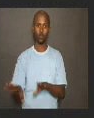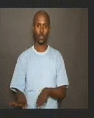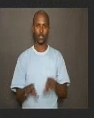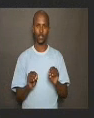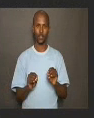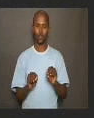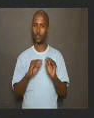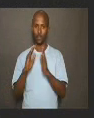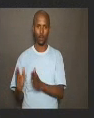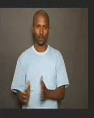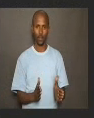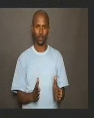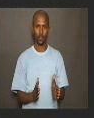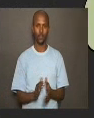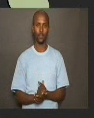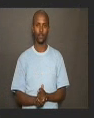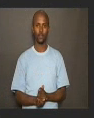Students, let's get ready.